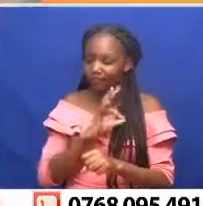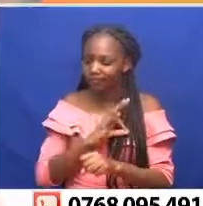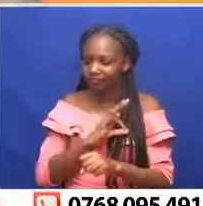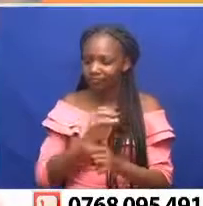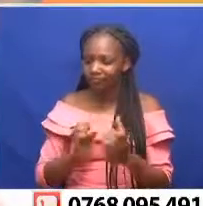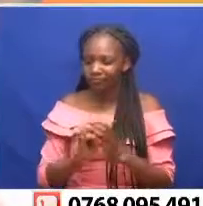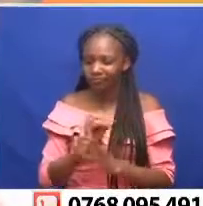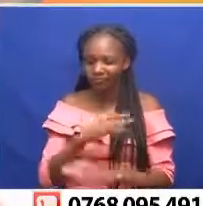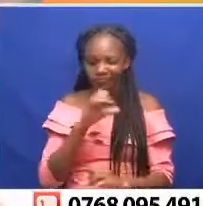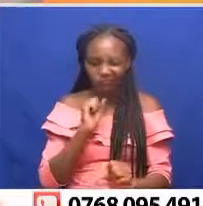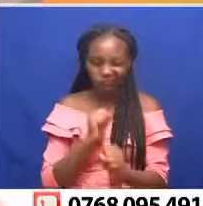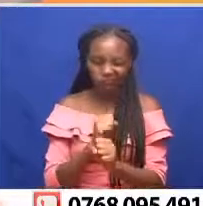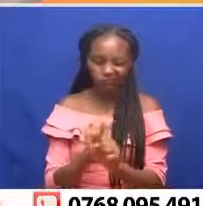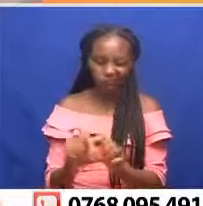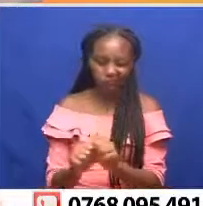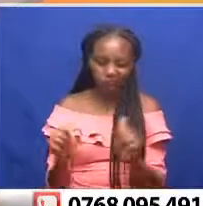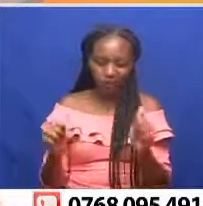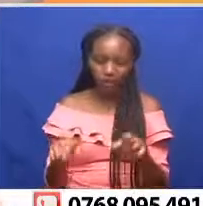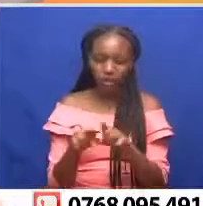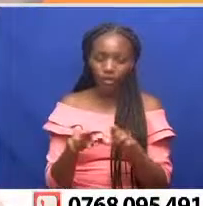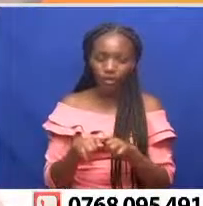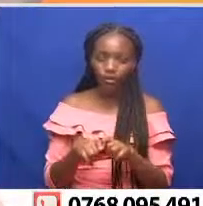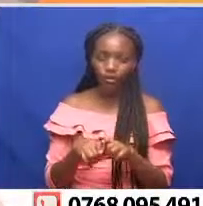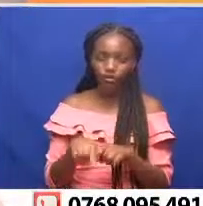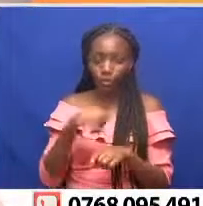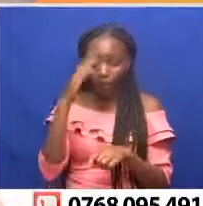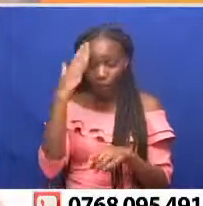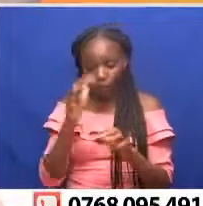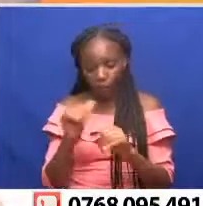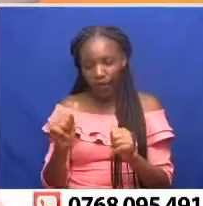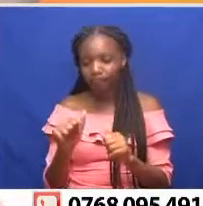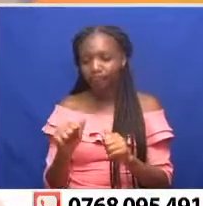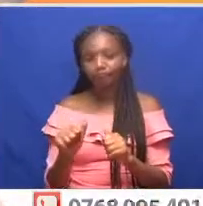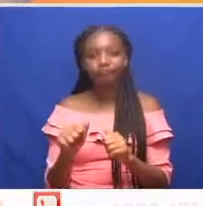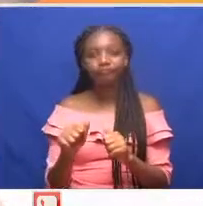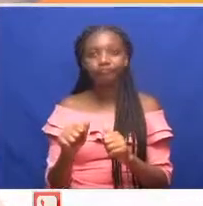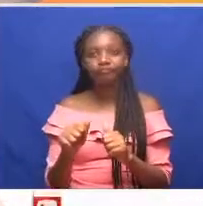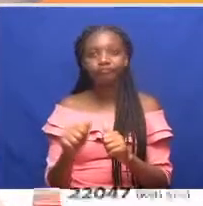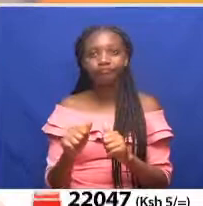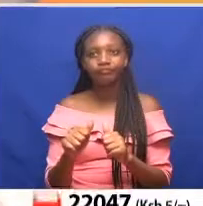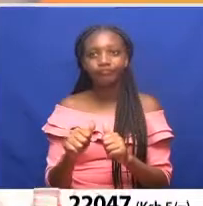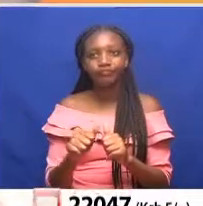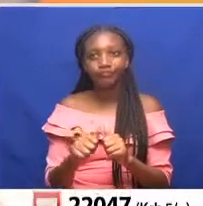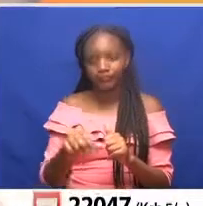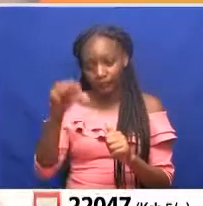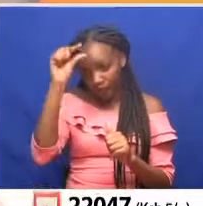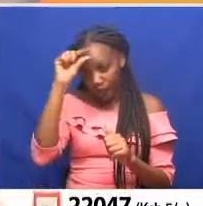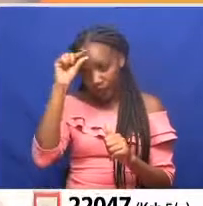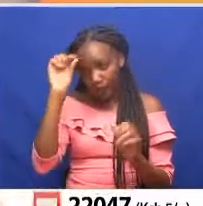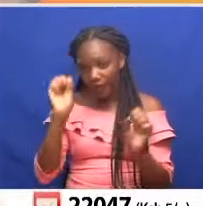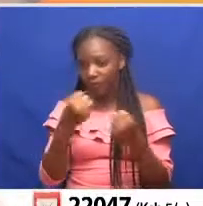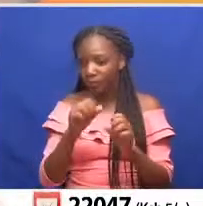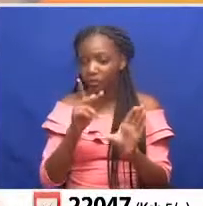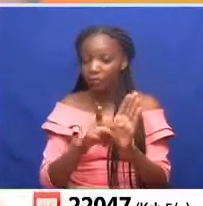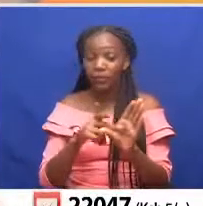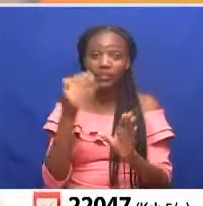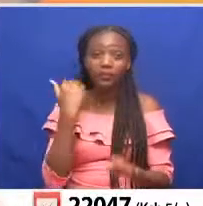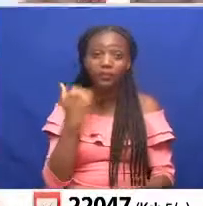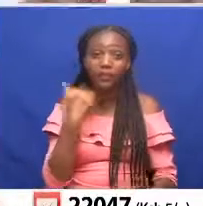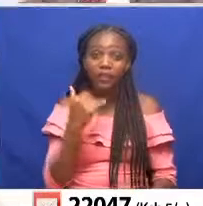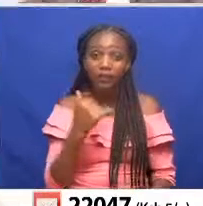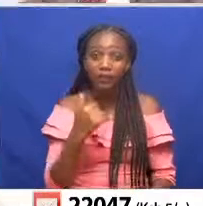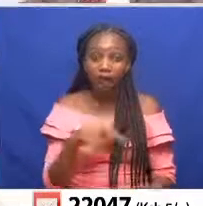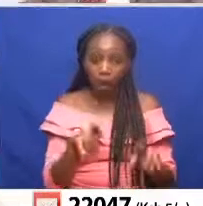through hard work MH it's money whose source is known sources government government cannot deal with procedes of crime all right and and the same